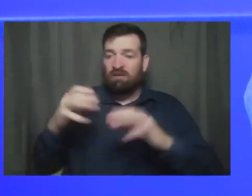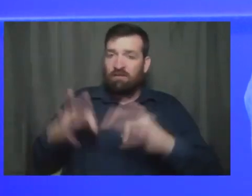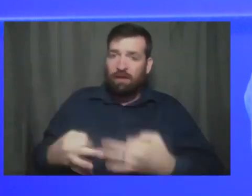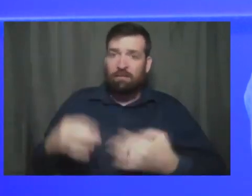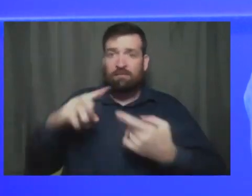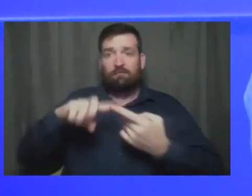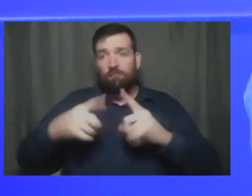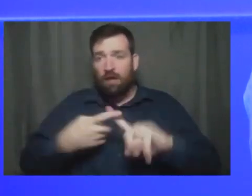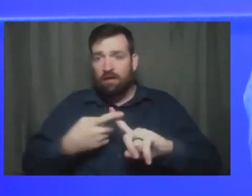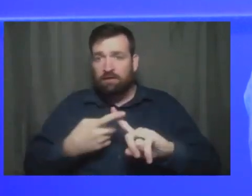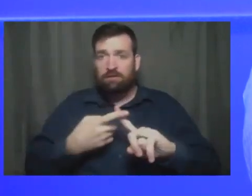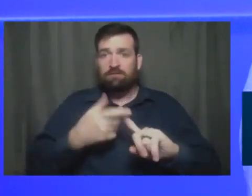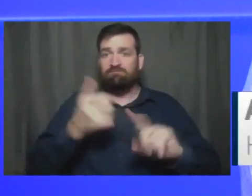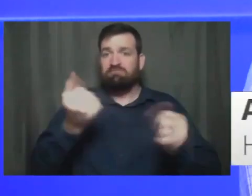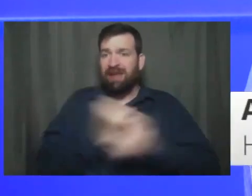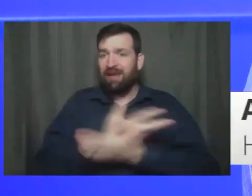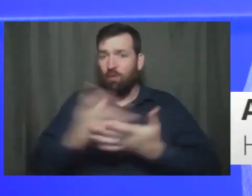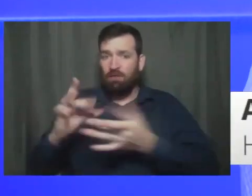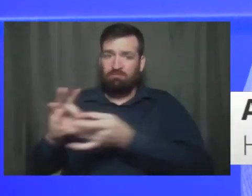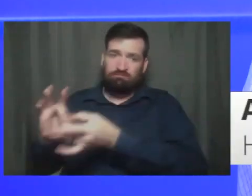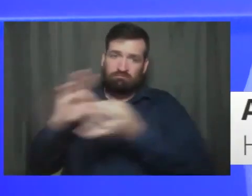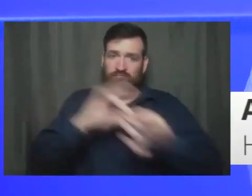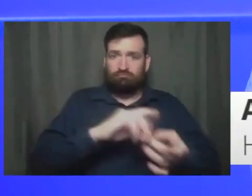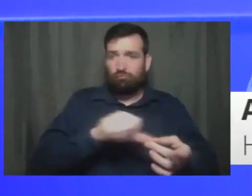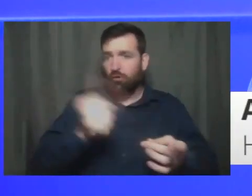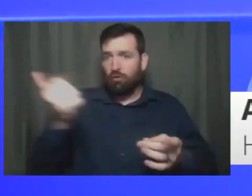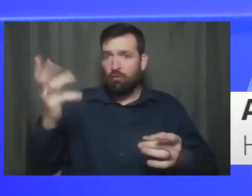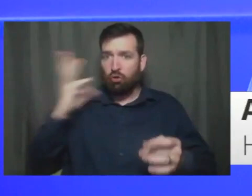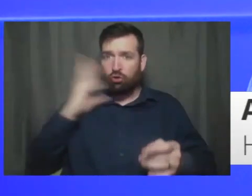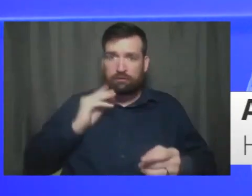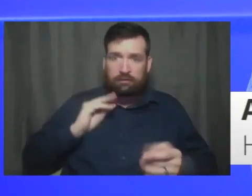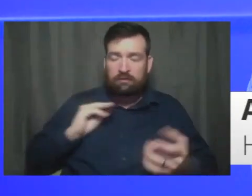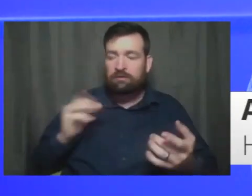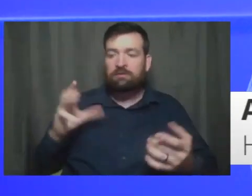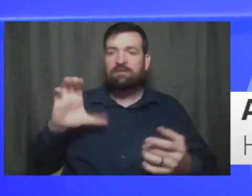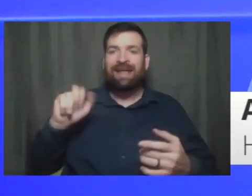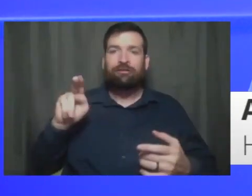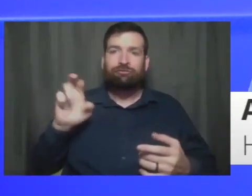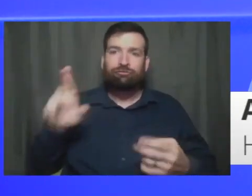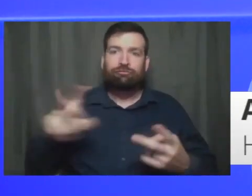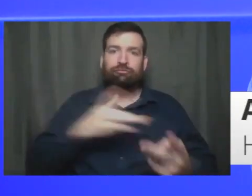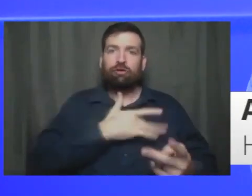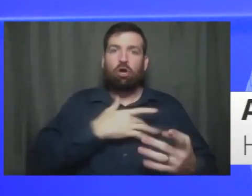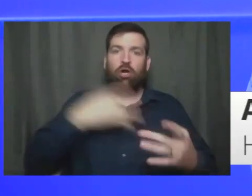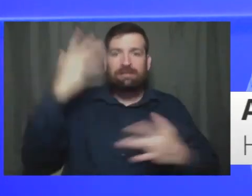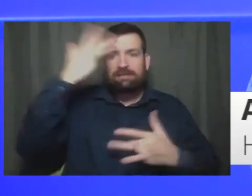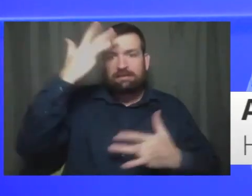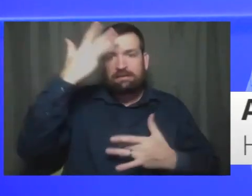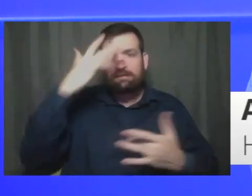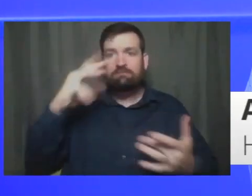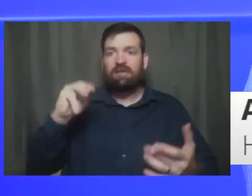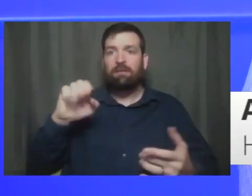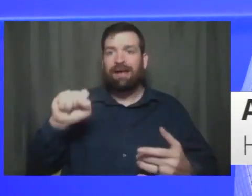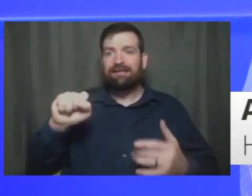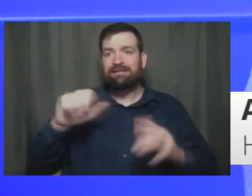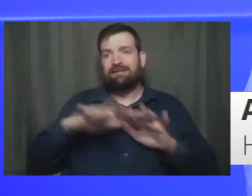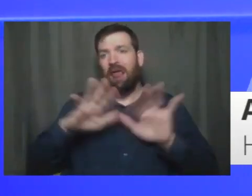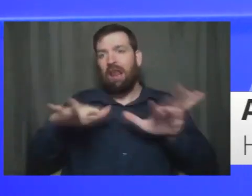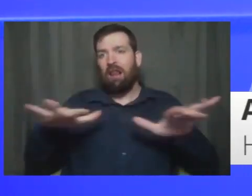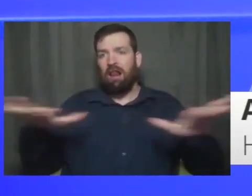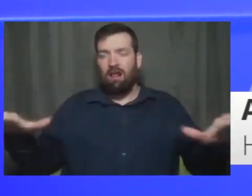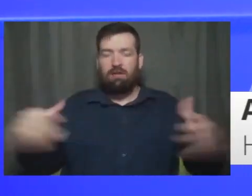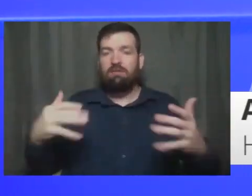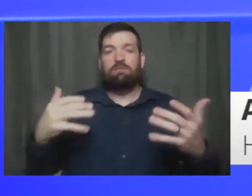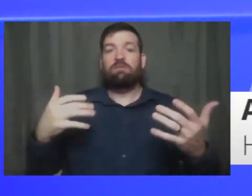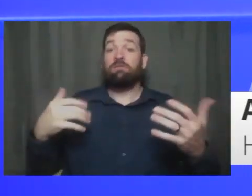anybody connected to somebody who is going through something like cancer, heart disease, MS, and everything. And they have support